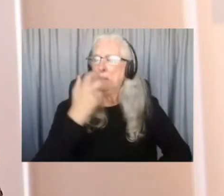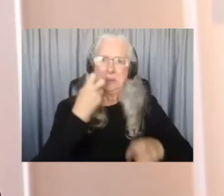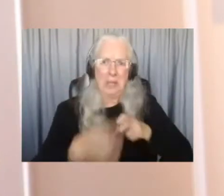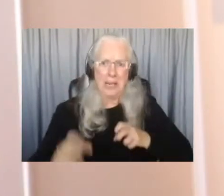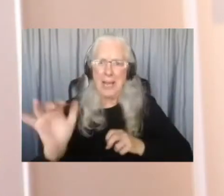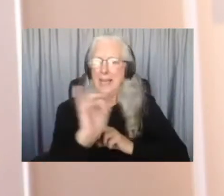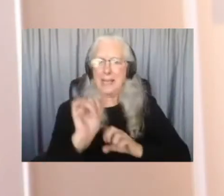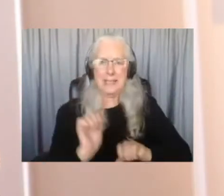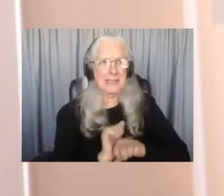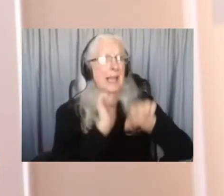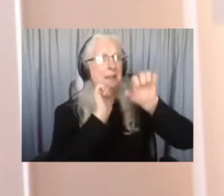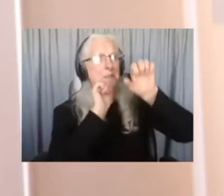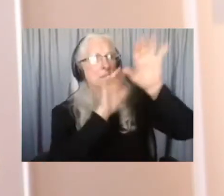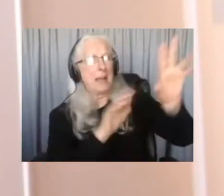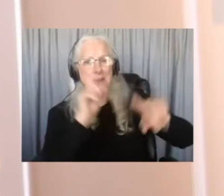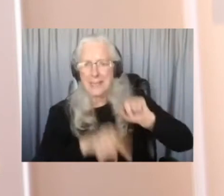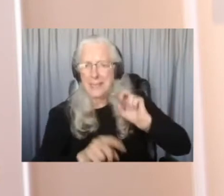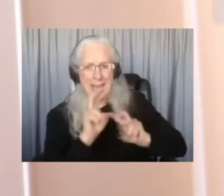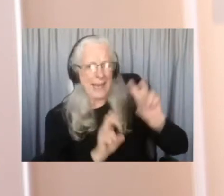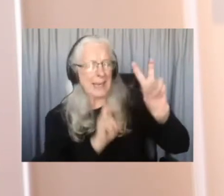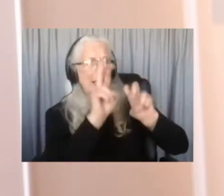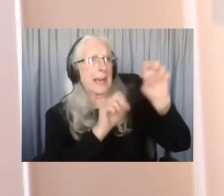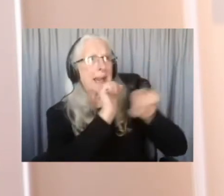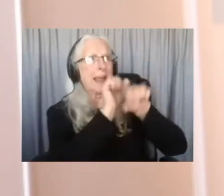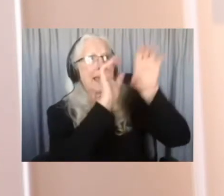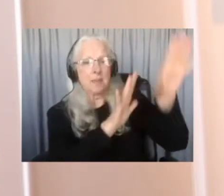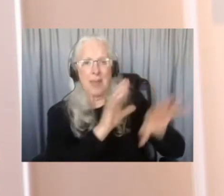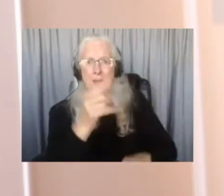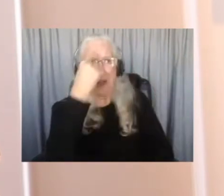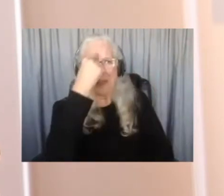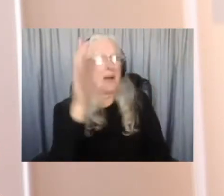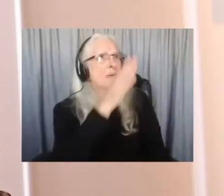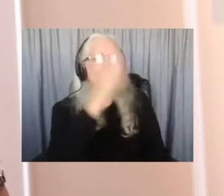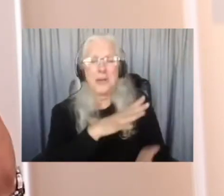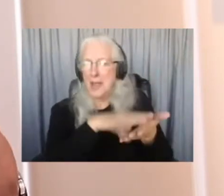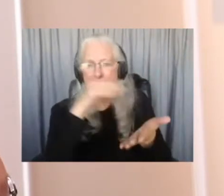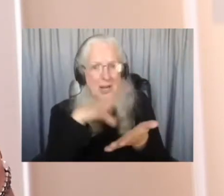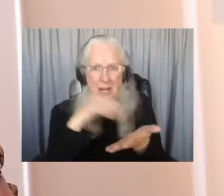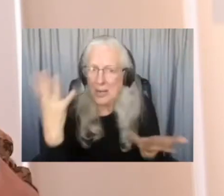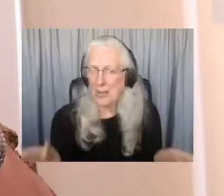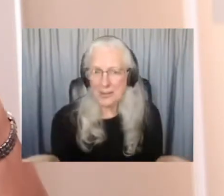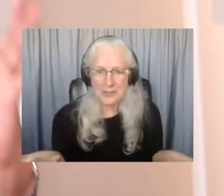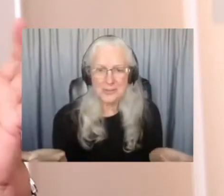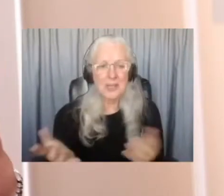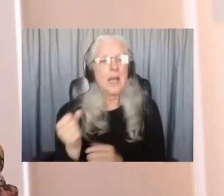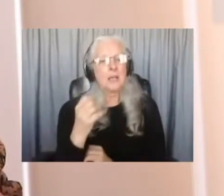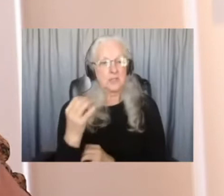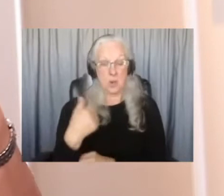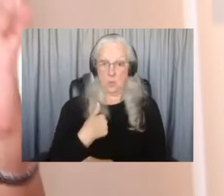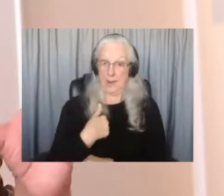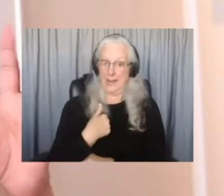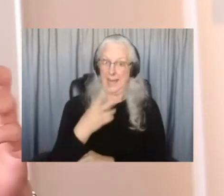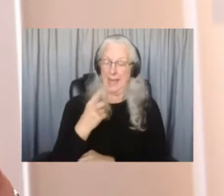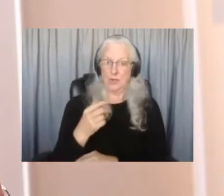climb, that they'll never do it, never be able to do it. So what I do is I try to demystify it,